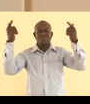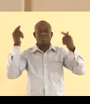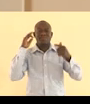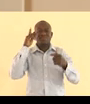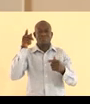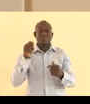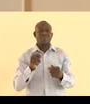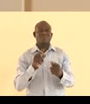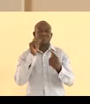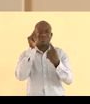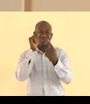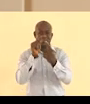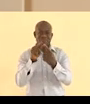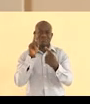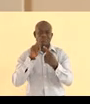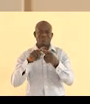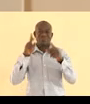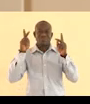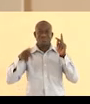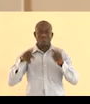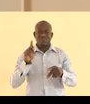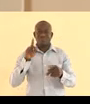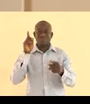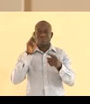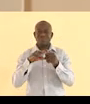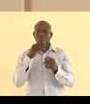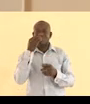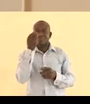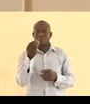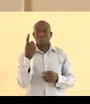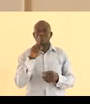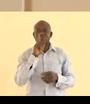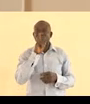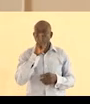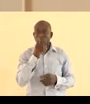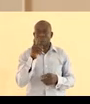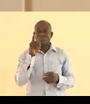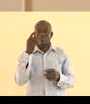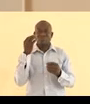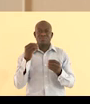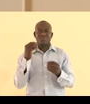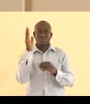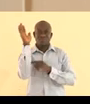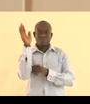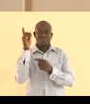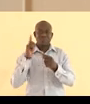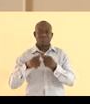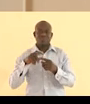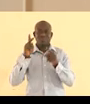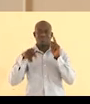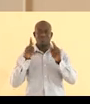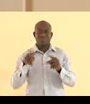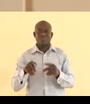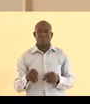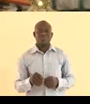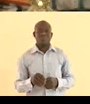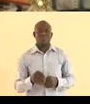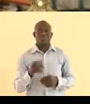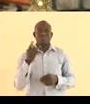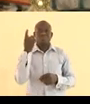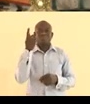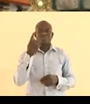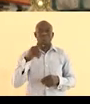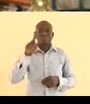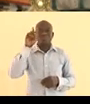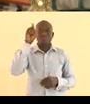his word to the people, to speak the truth of God to the people. Can we say that